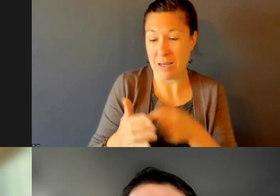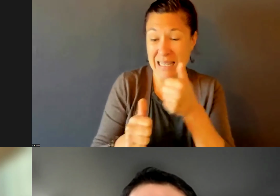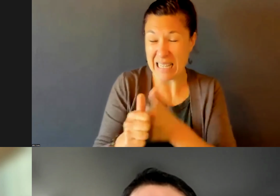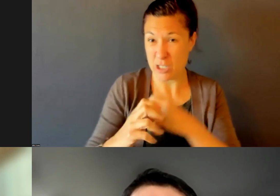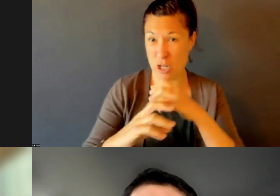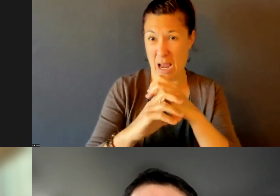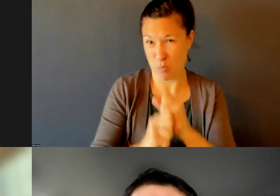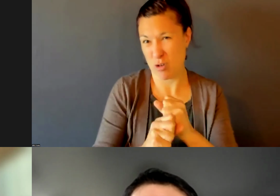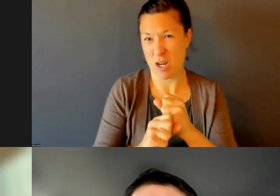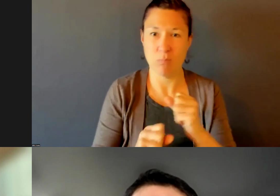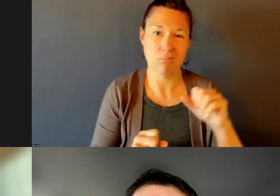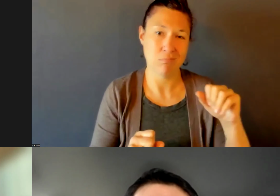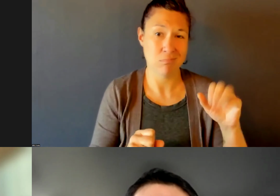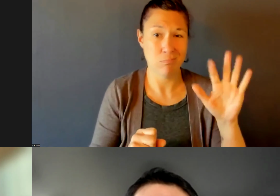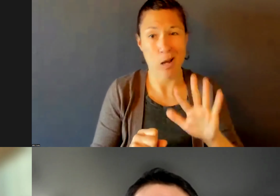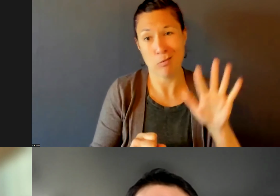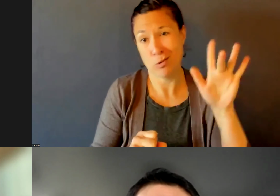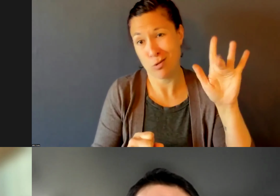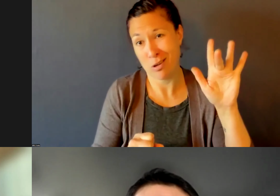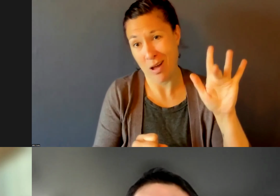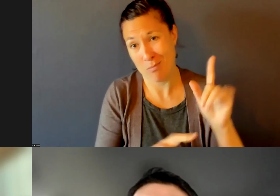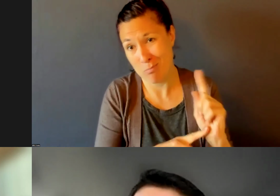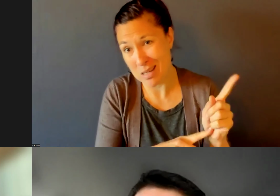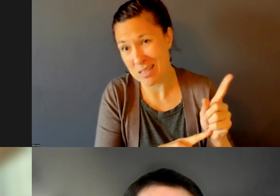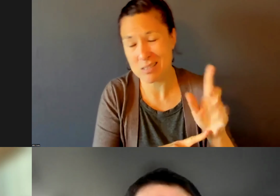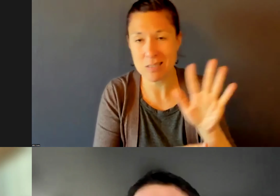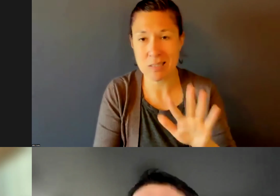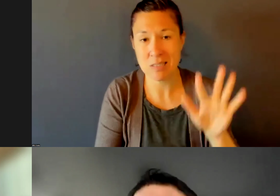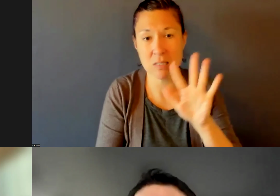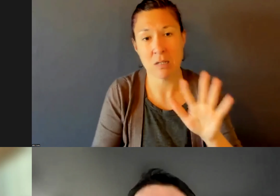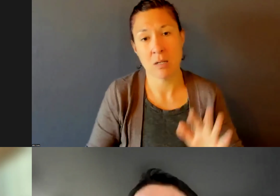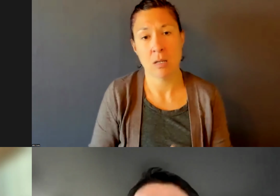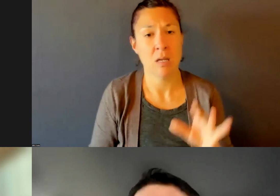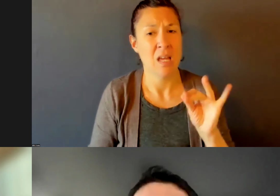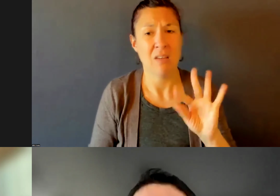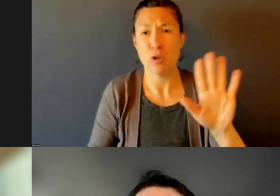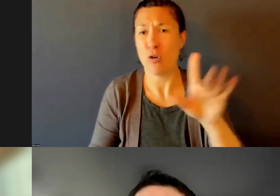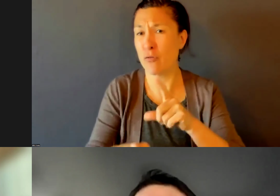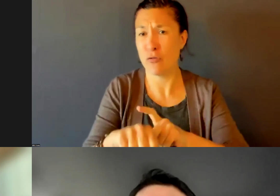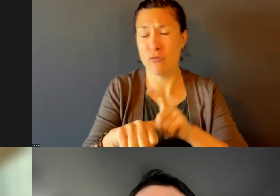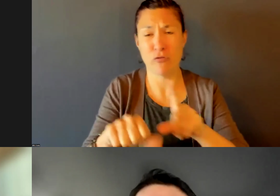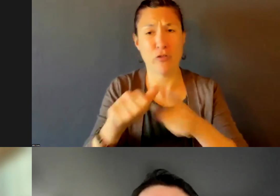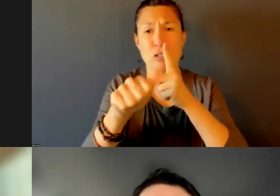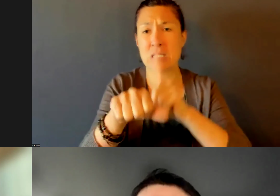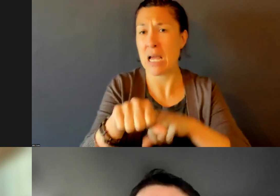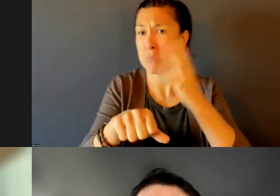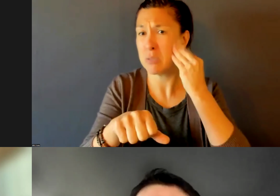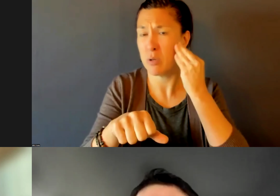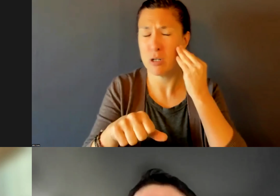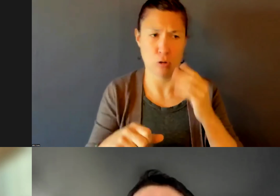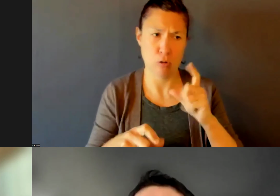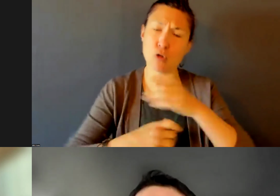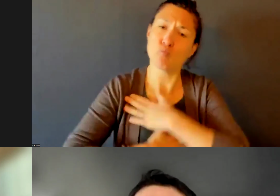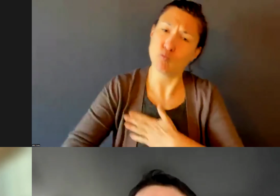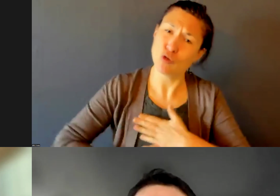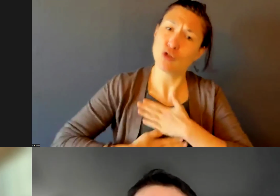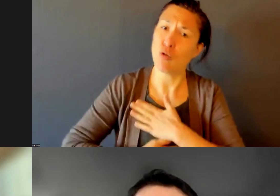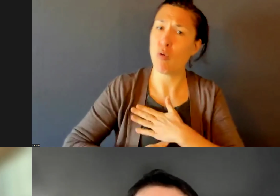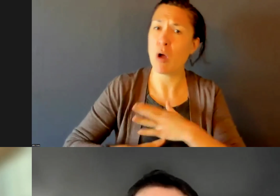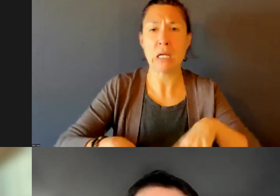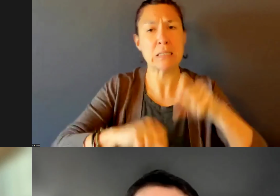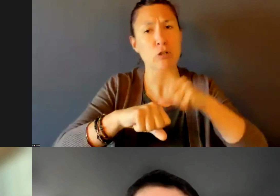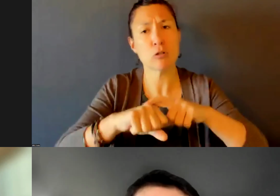work. And I would say if this is your first time, take your time and really enjoy it, Yeah. actually, because you'll be learning something new Right. with each